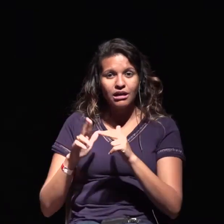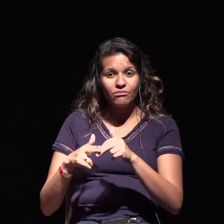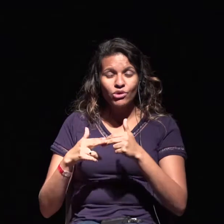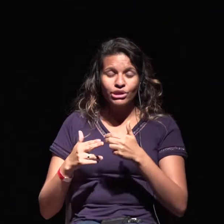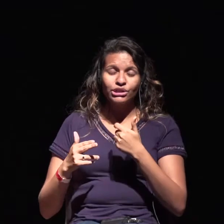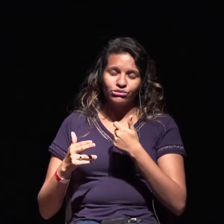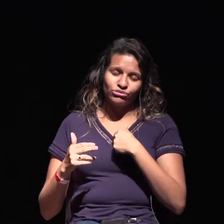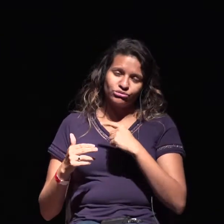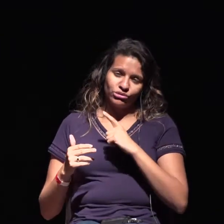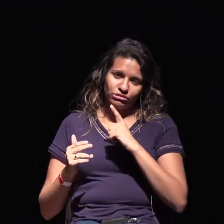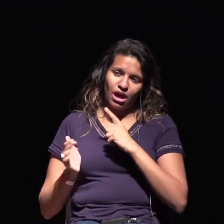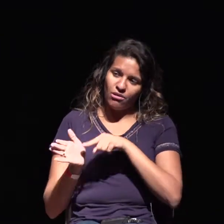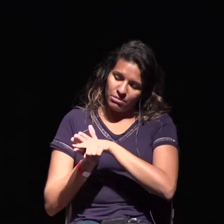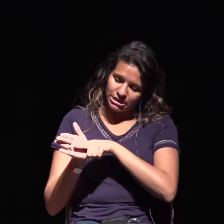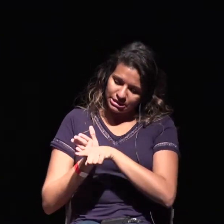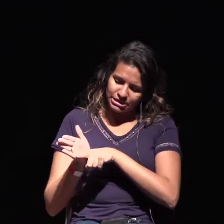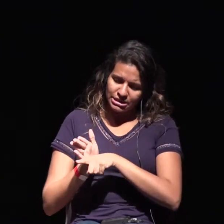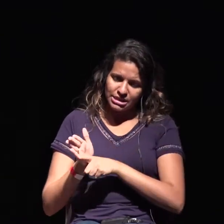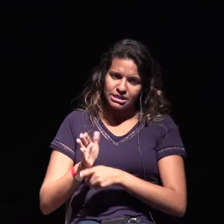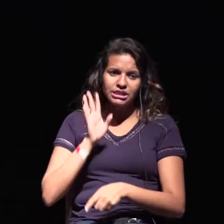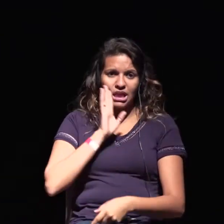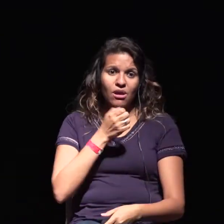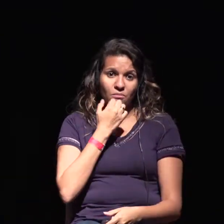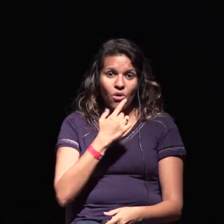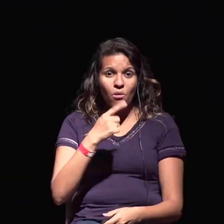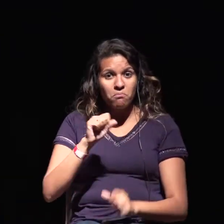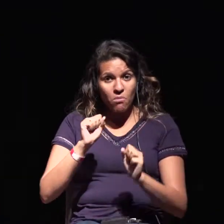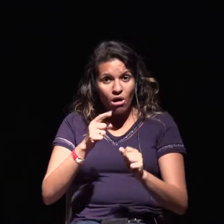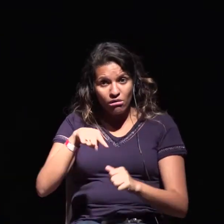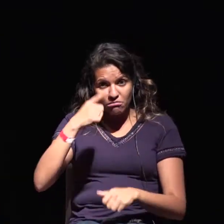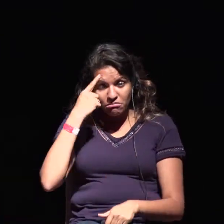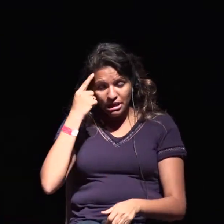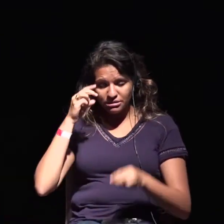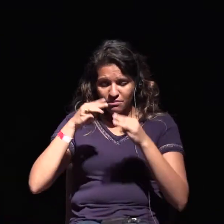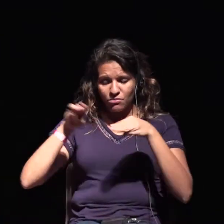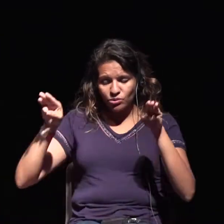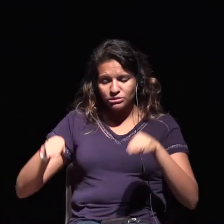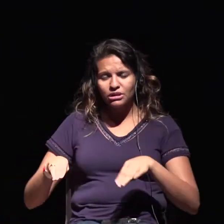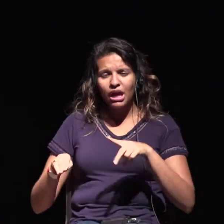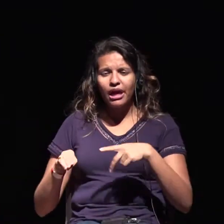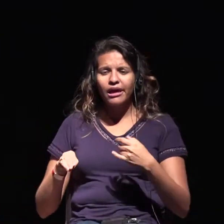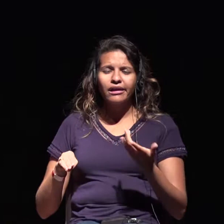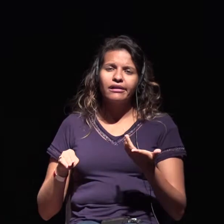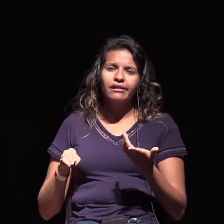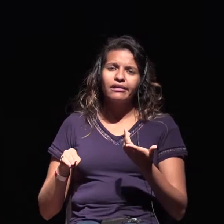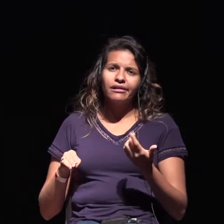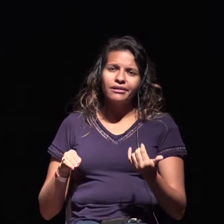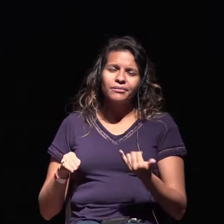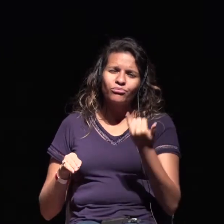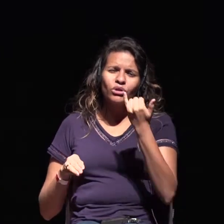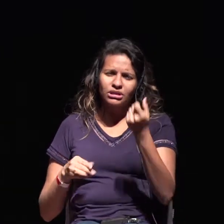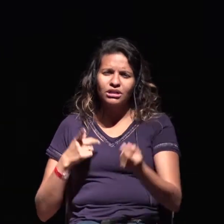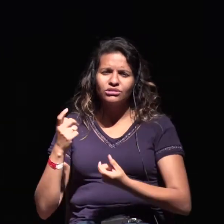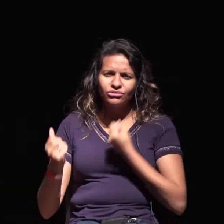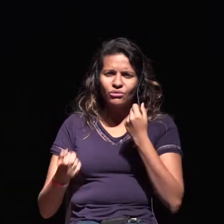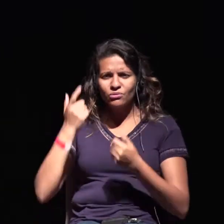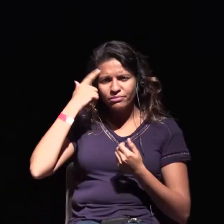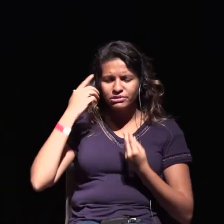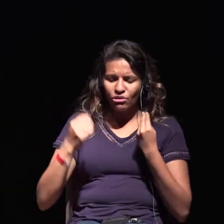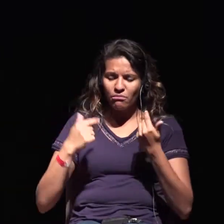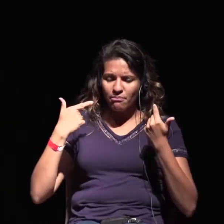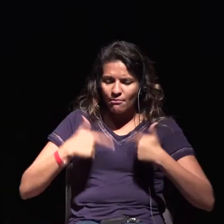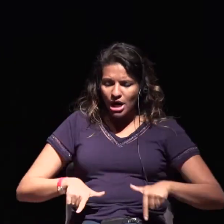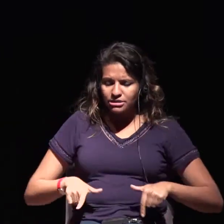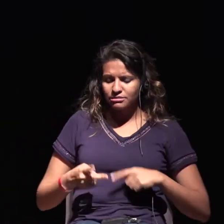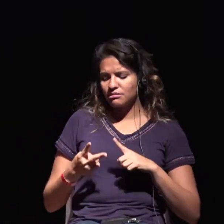I feel that there's so many interesting questions about partiality, memory, and the contingency of the archive to be thought about with